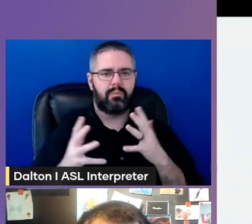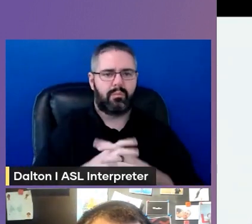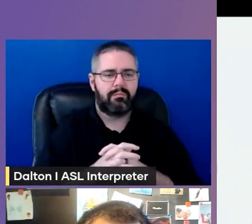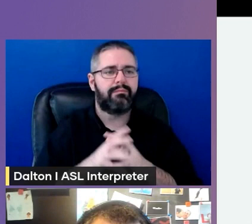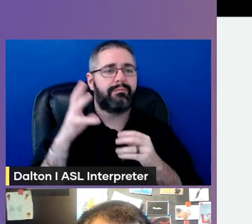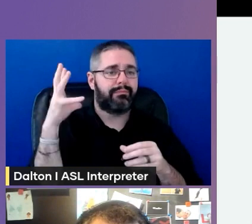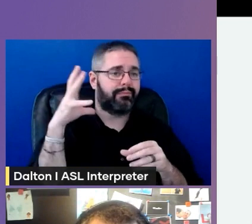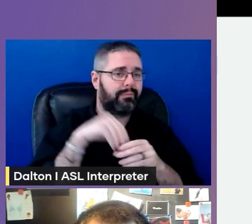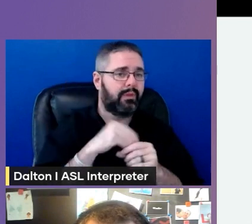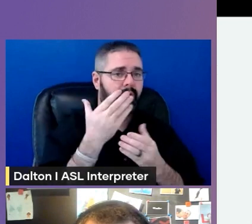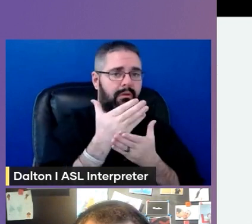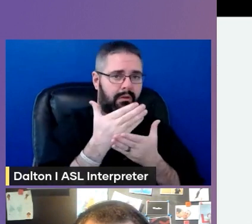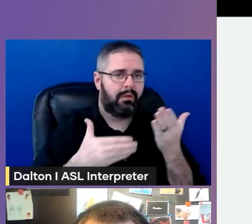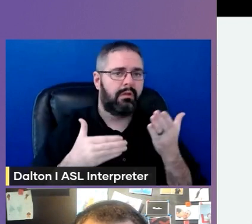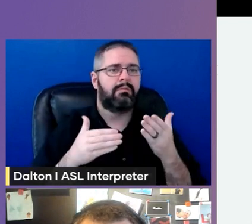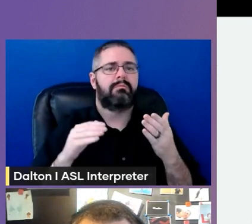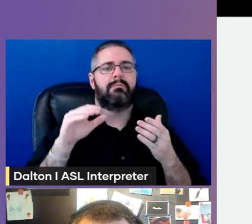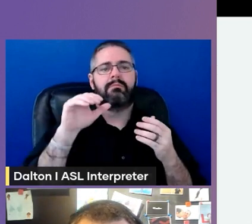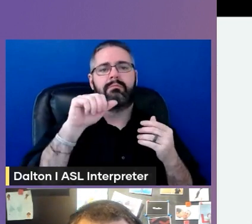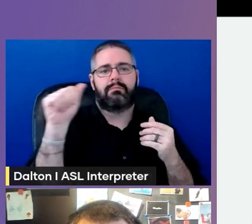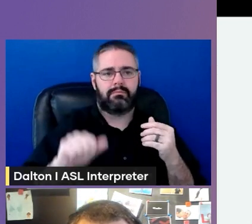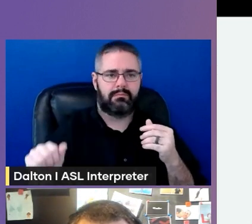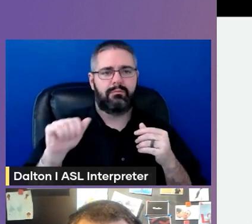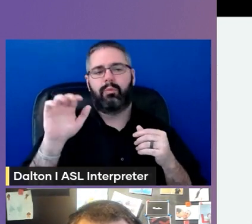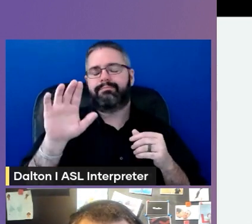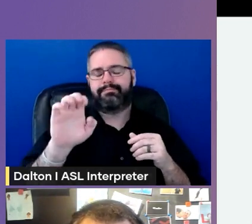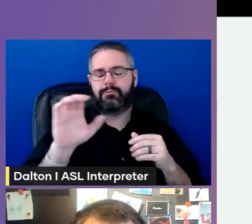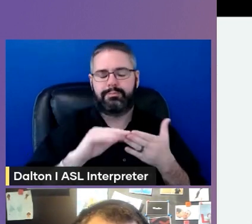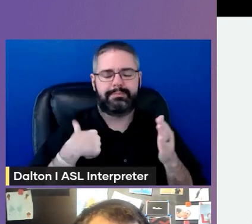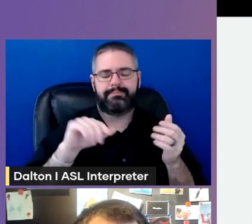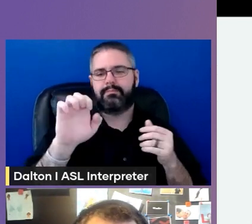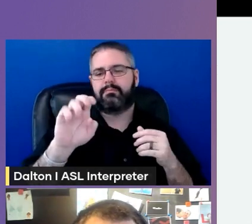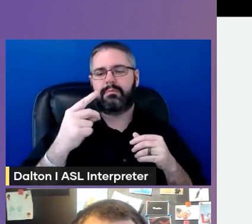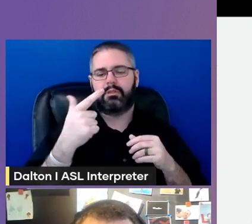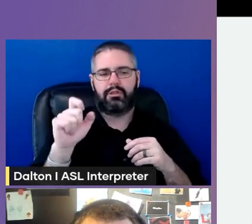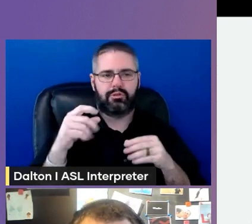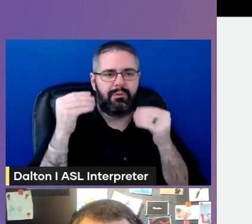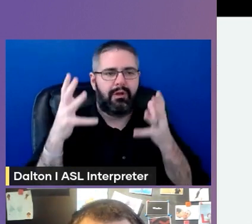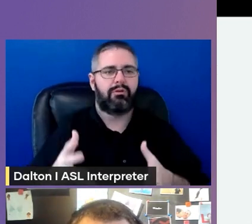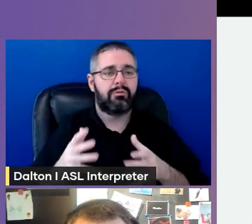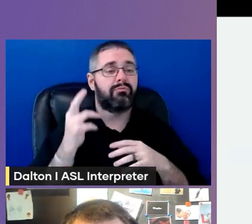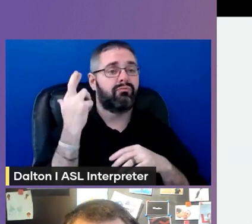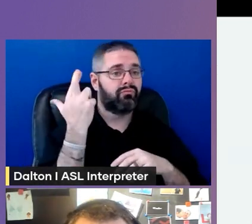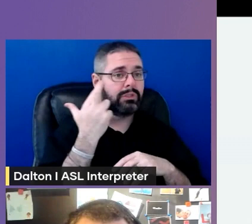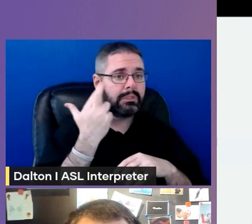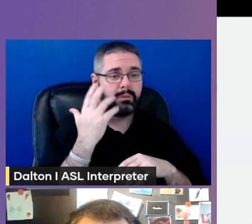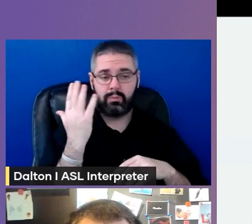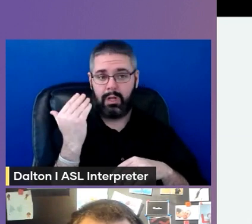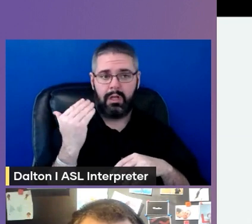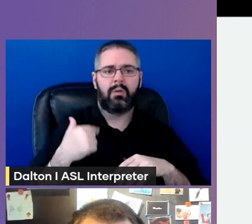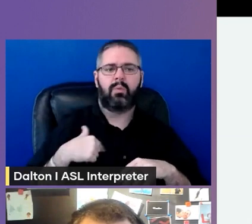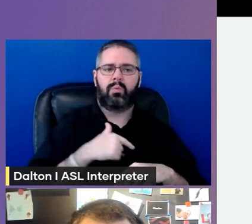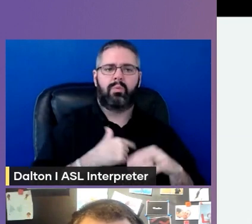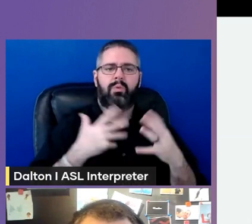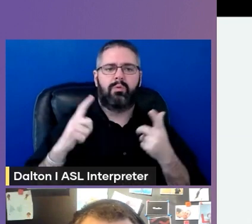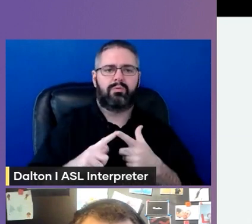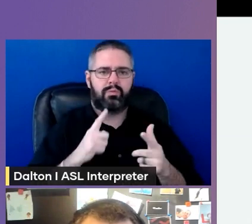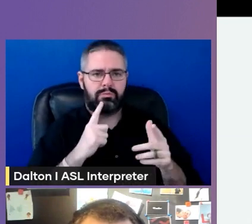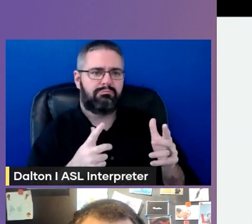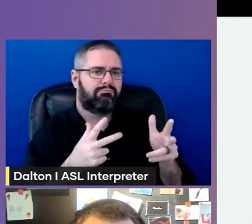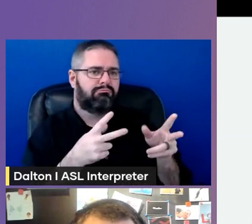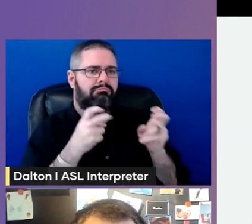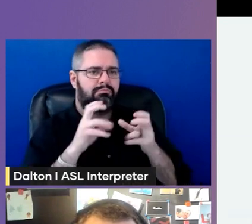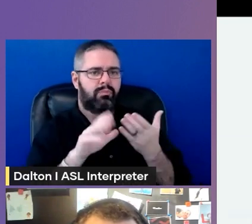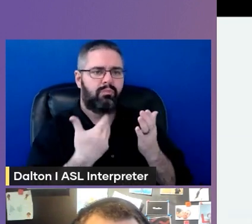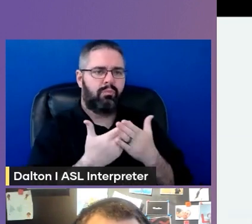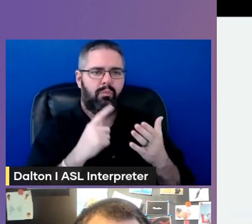including some of the edge providers. So why do we do this? As I said, we want to abstract away all the difficultness of